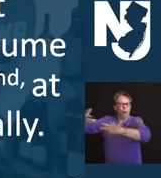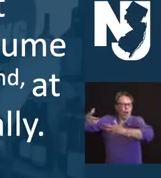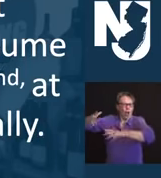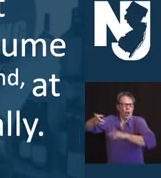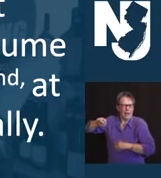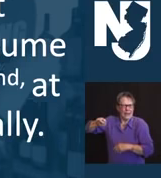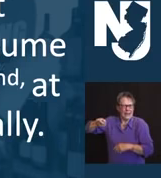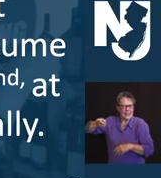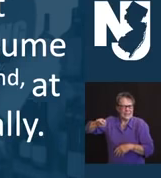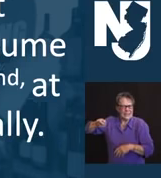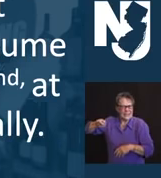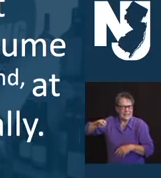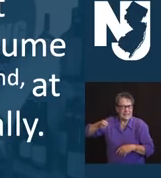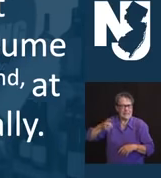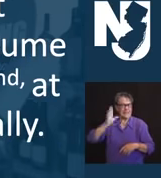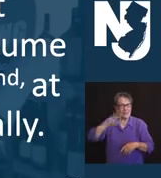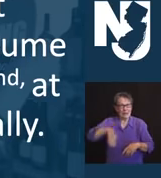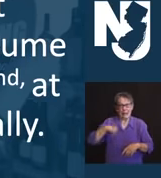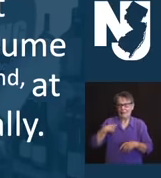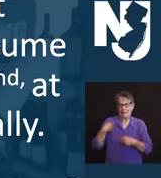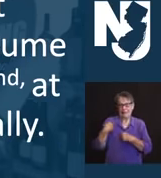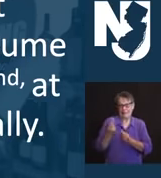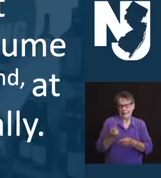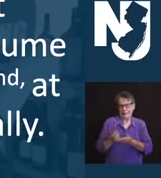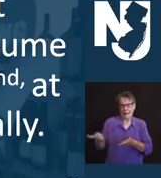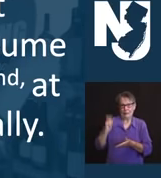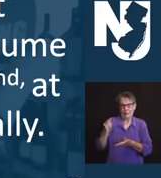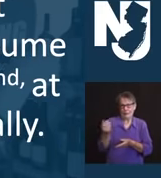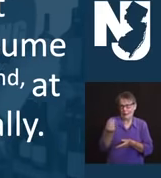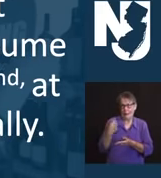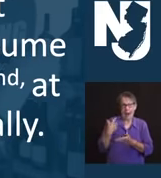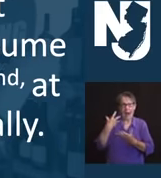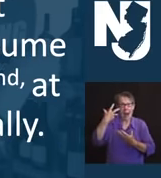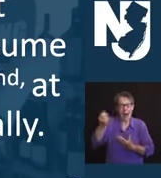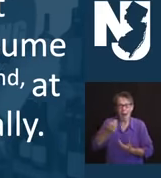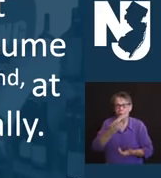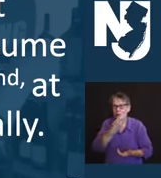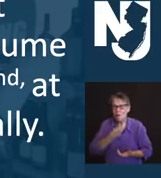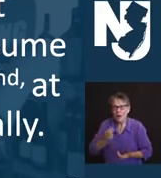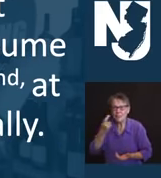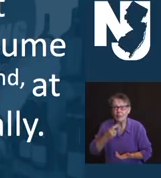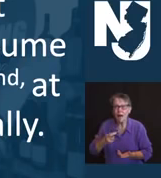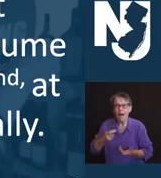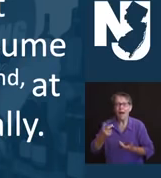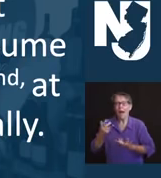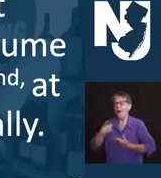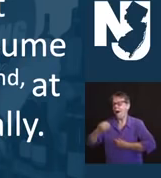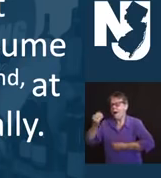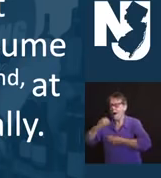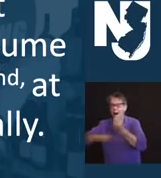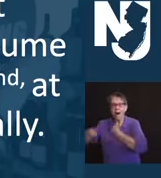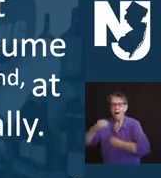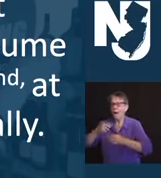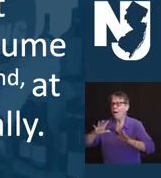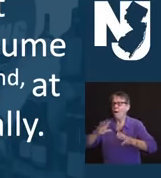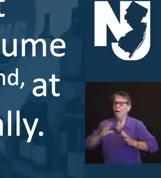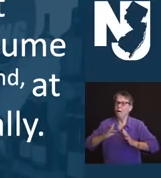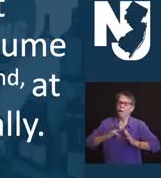Monday, outdoors, 3 restaurants, 4 times, outstanding. As we move forward, we fully anticipate being able